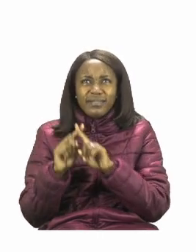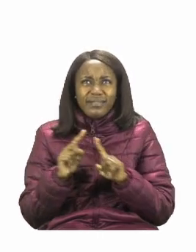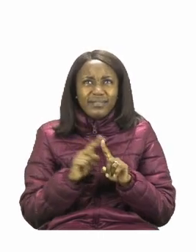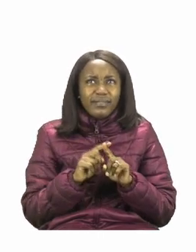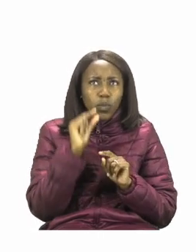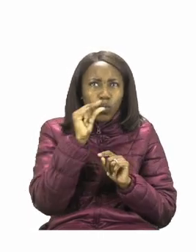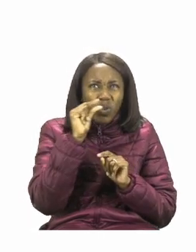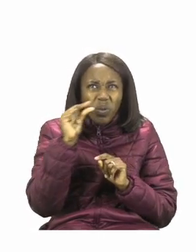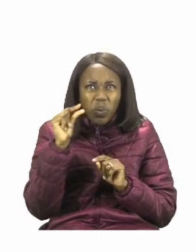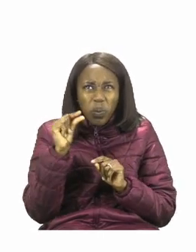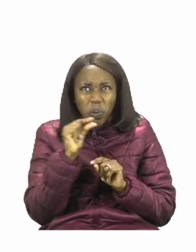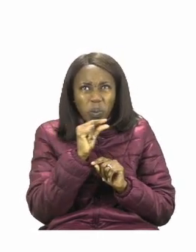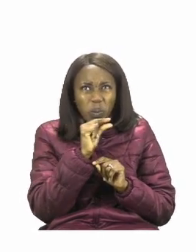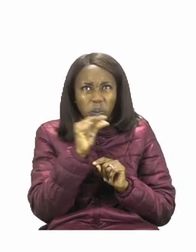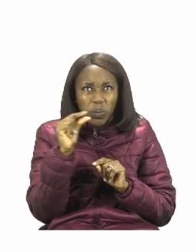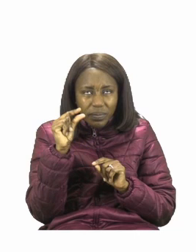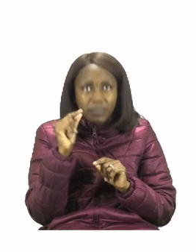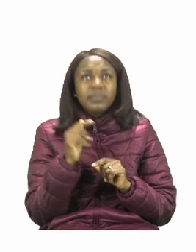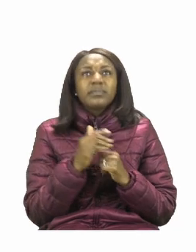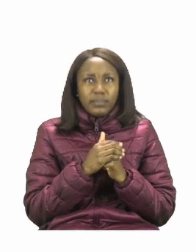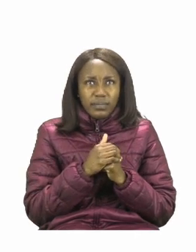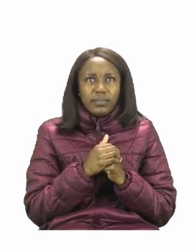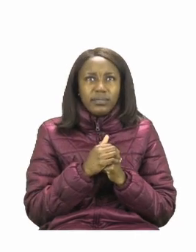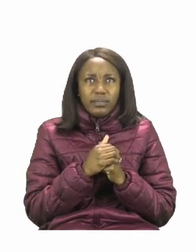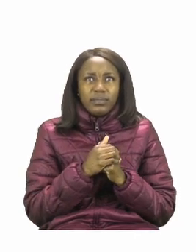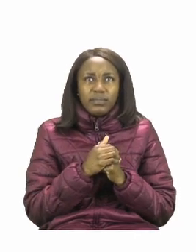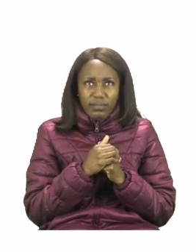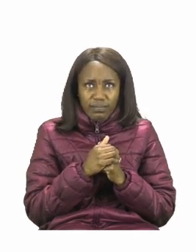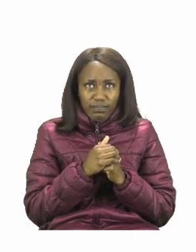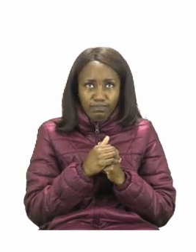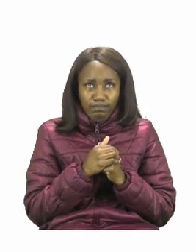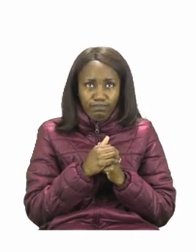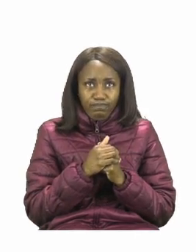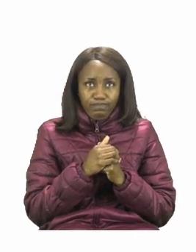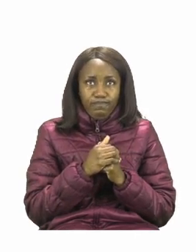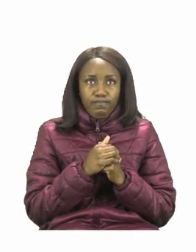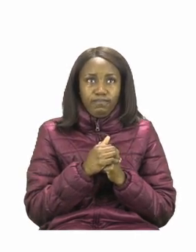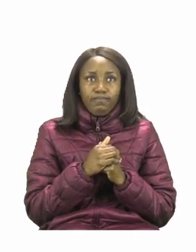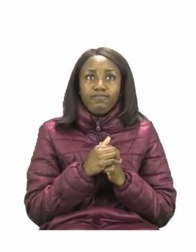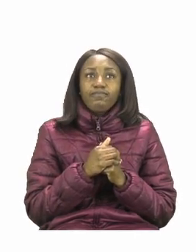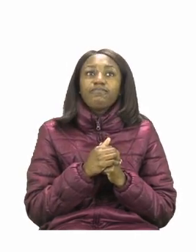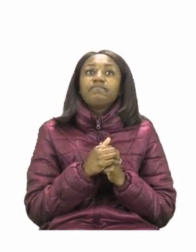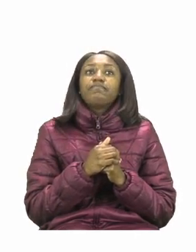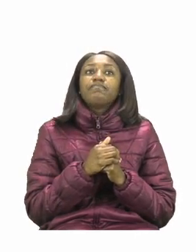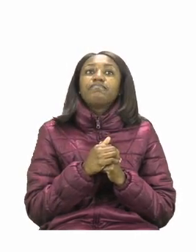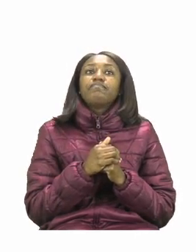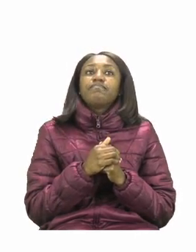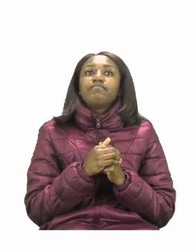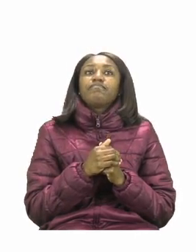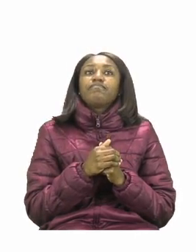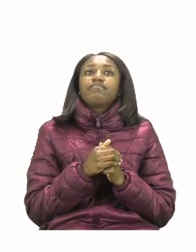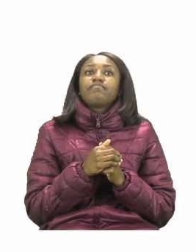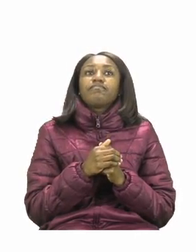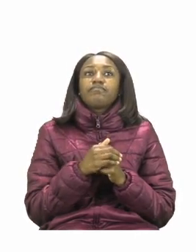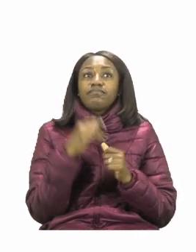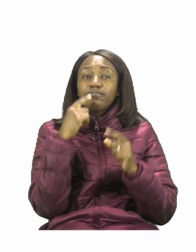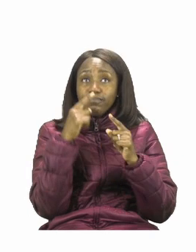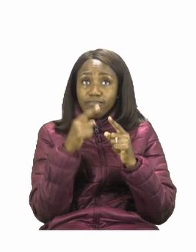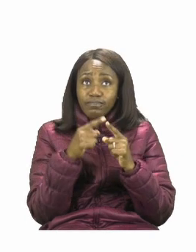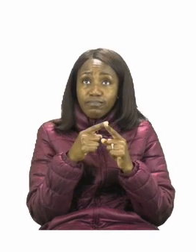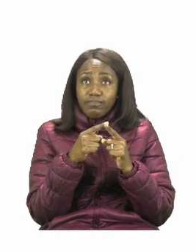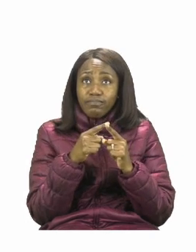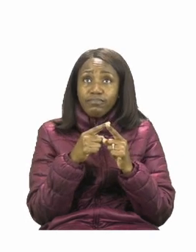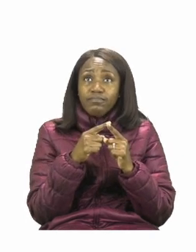in each shape, there is a word. And then at the bottom, you have